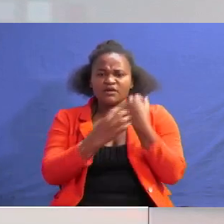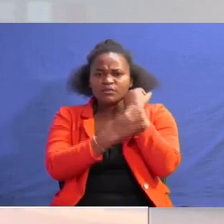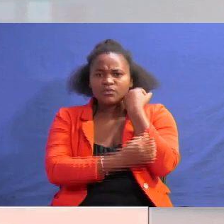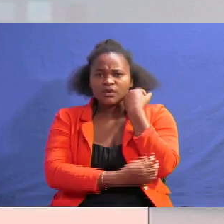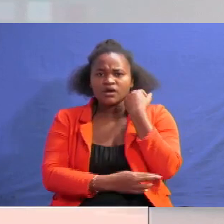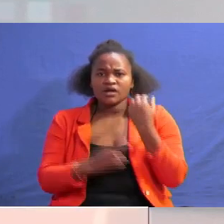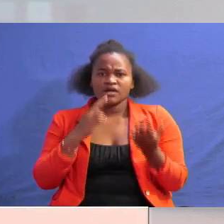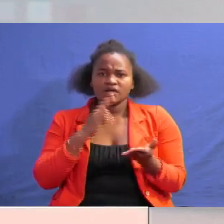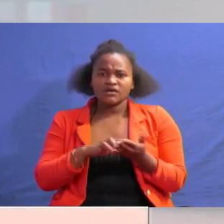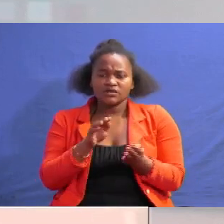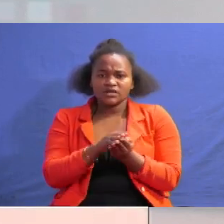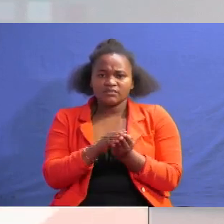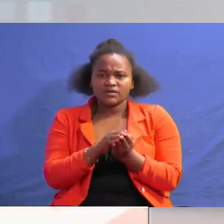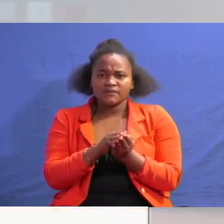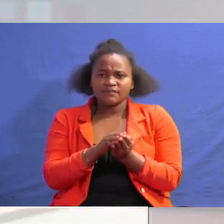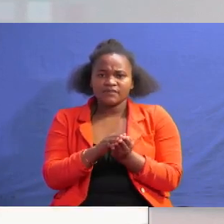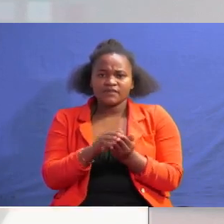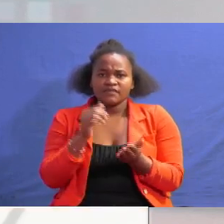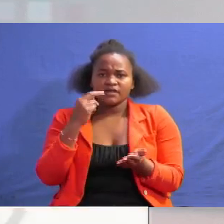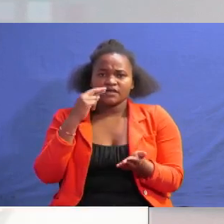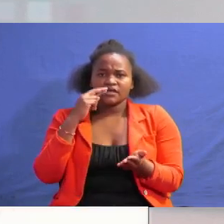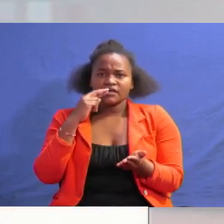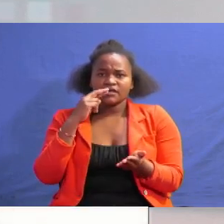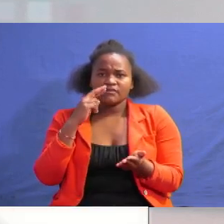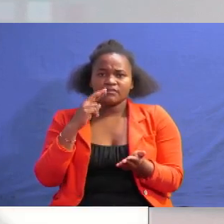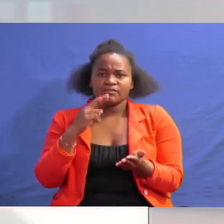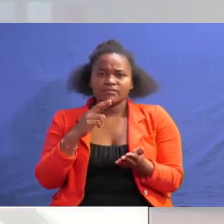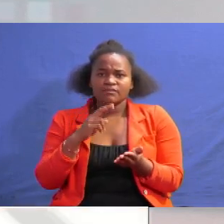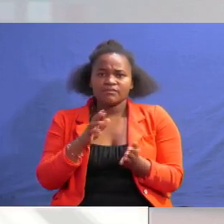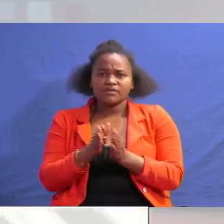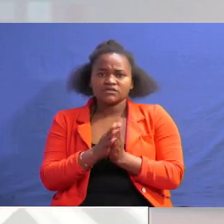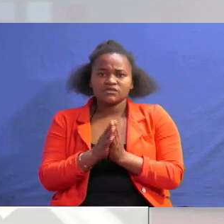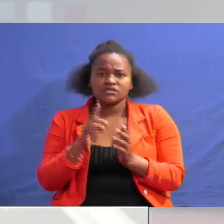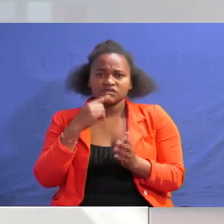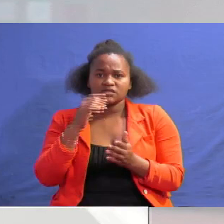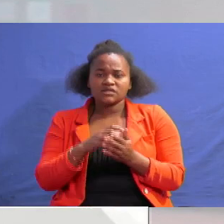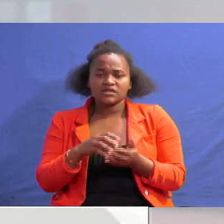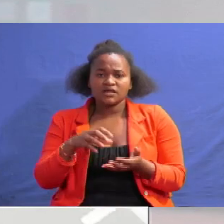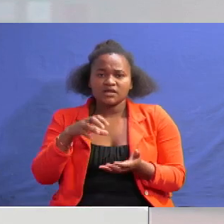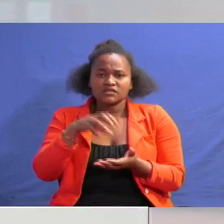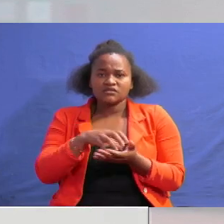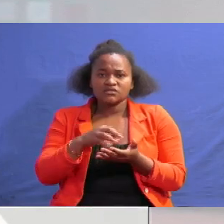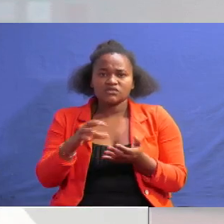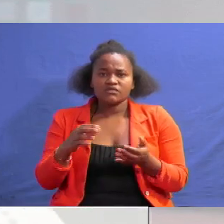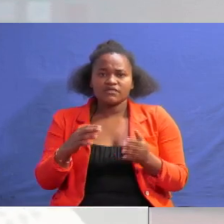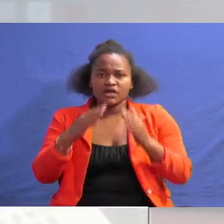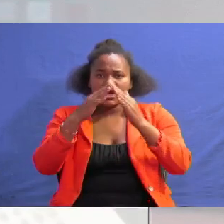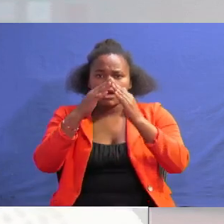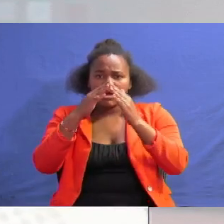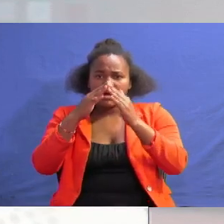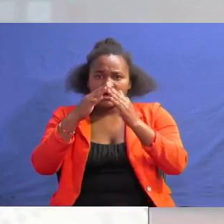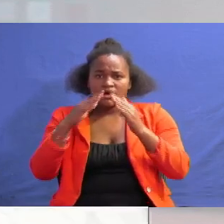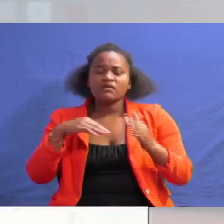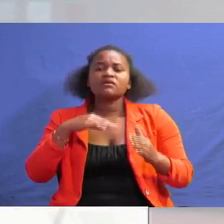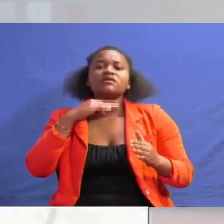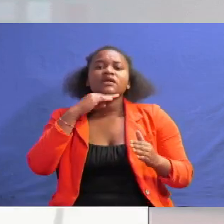at the pharmacy store. The report, however, commended the state of hospital mortuary. Our health reporter